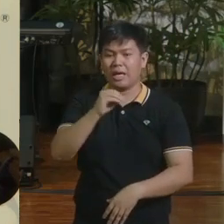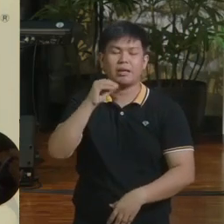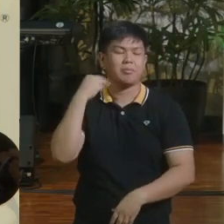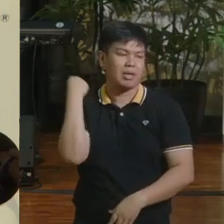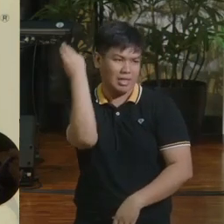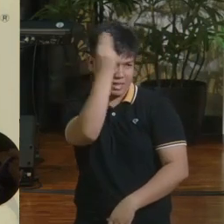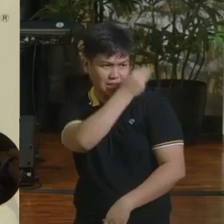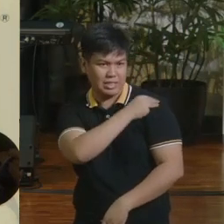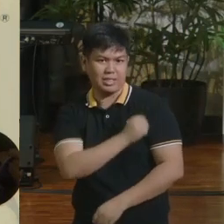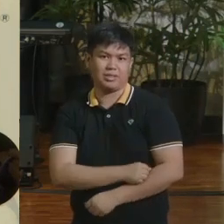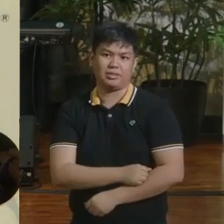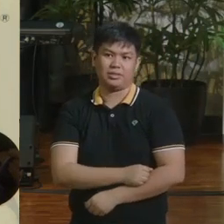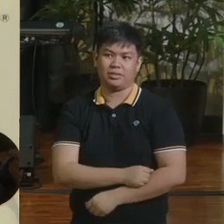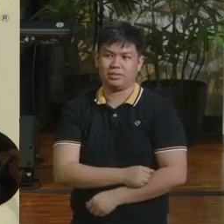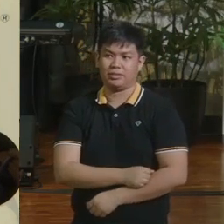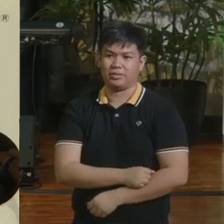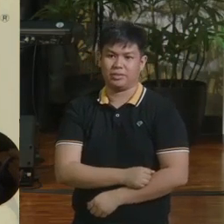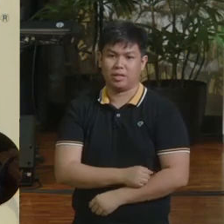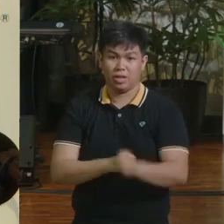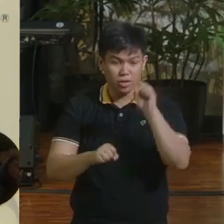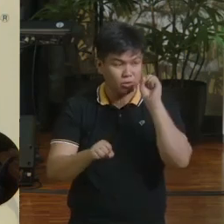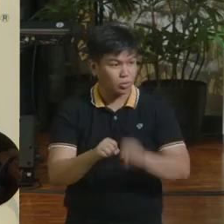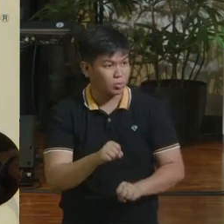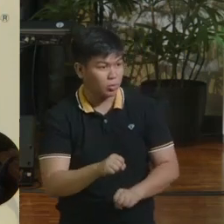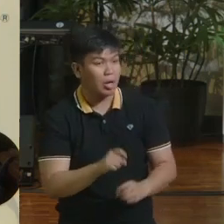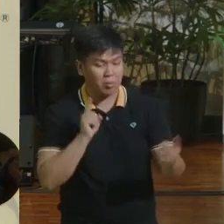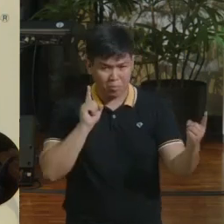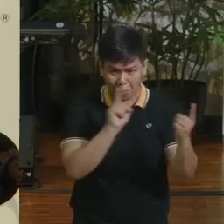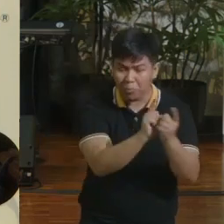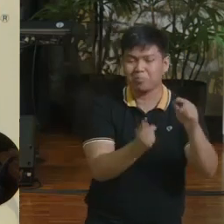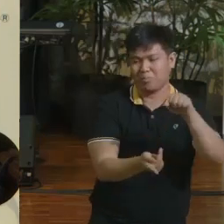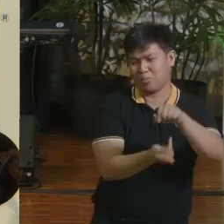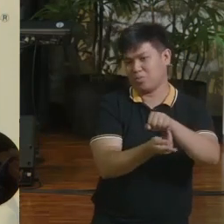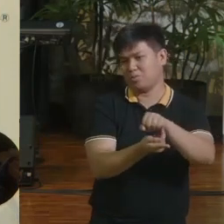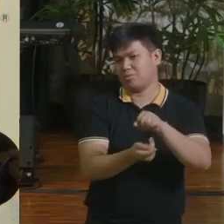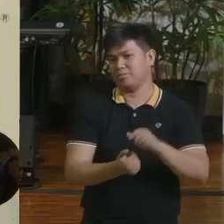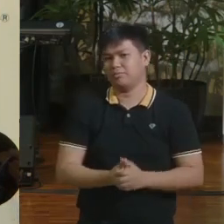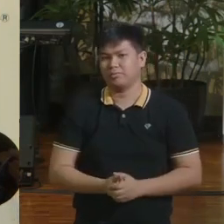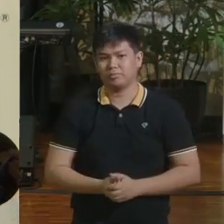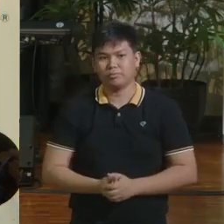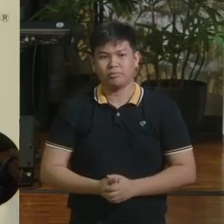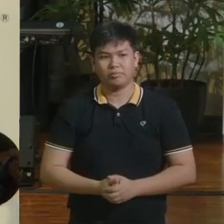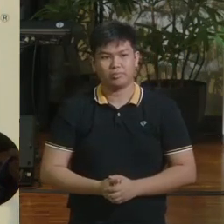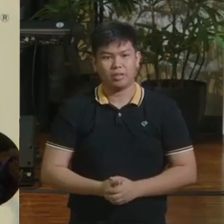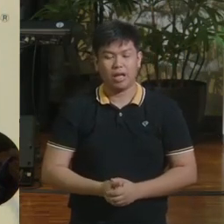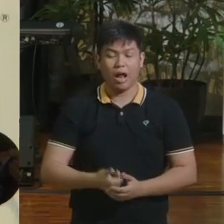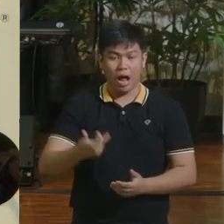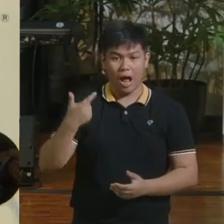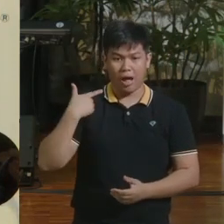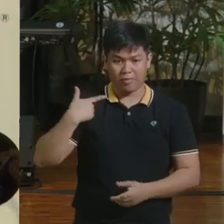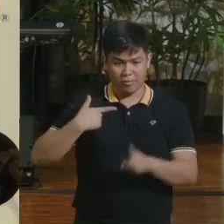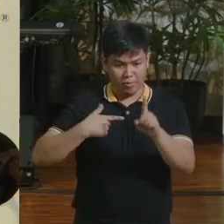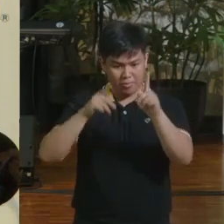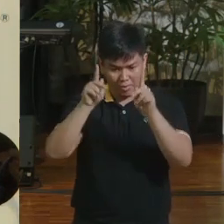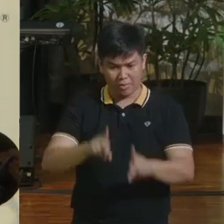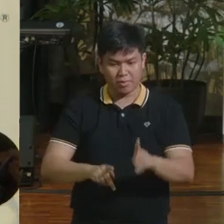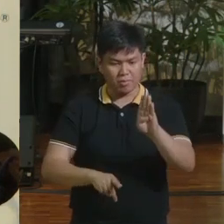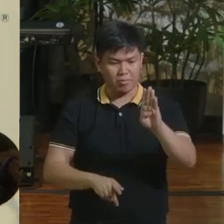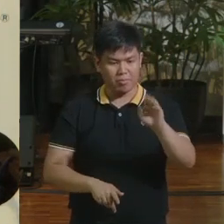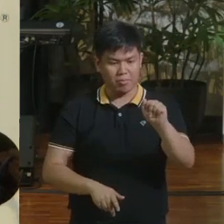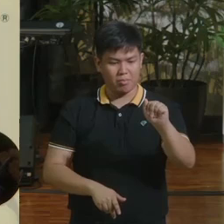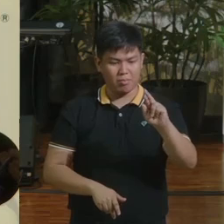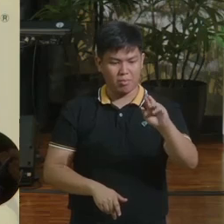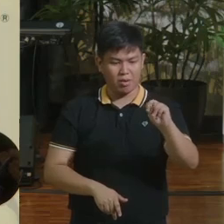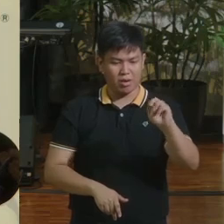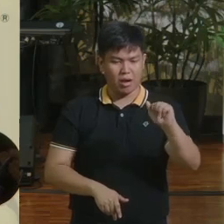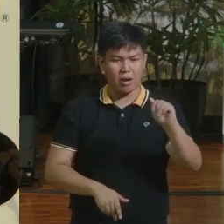They were all afraid of him. They did not believe that he was a disciple, but Barnabas took him and brought him to the apostles and declared to